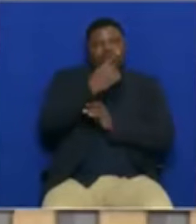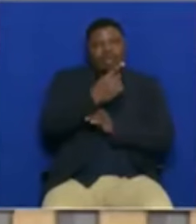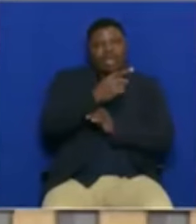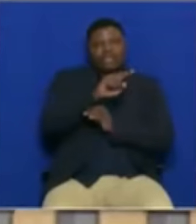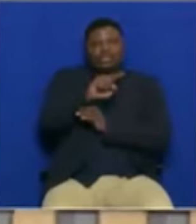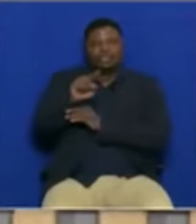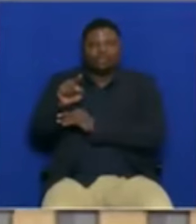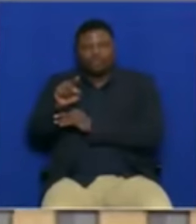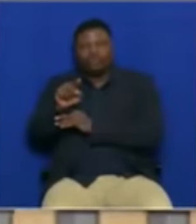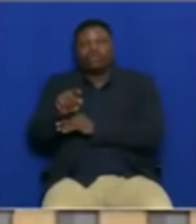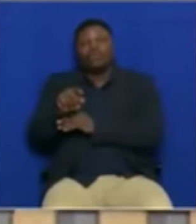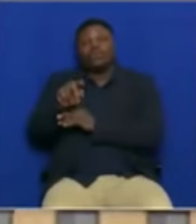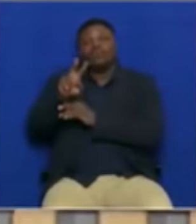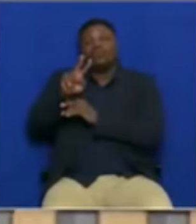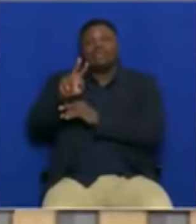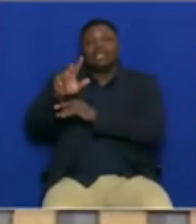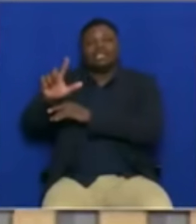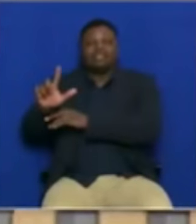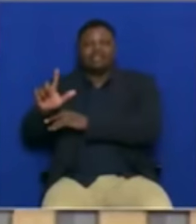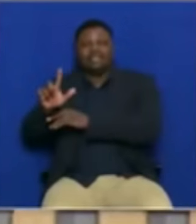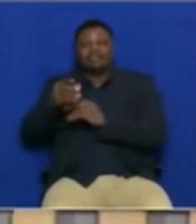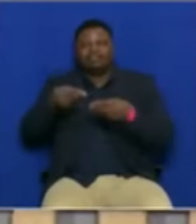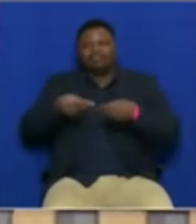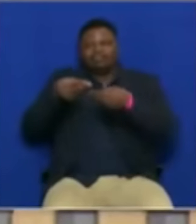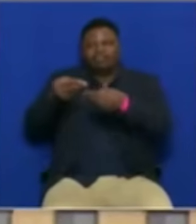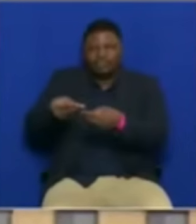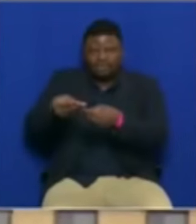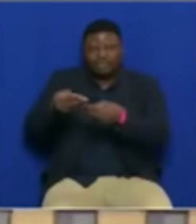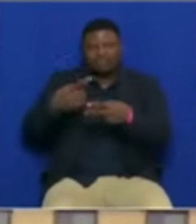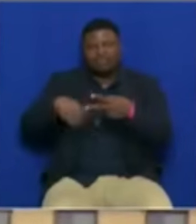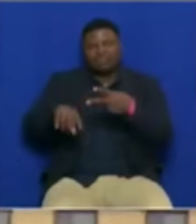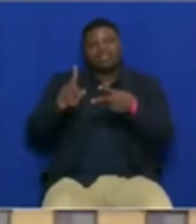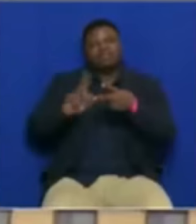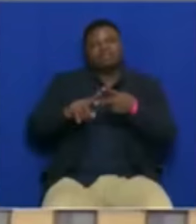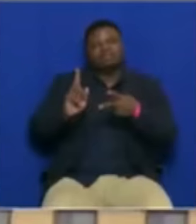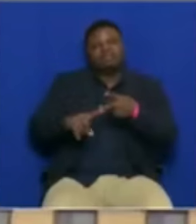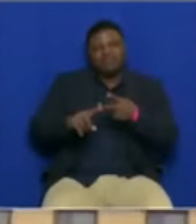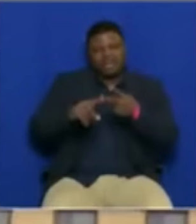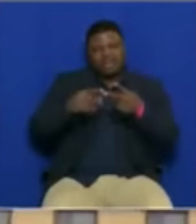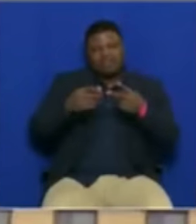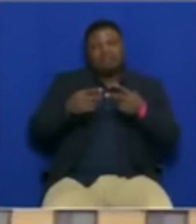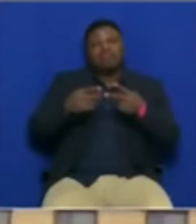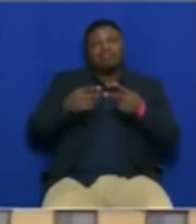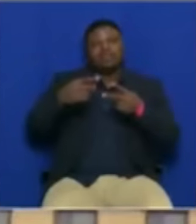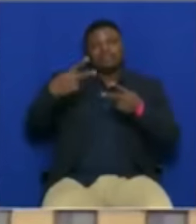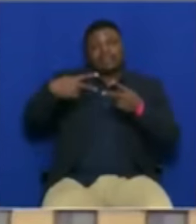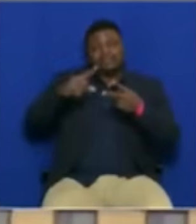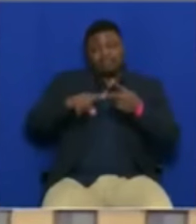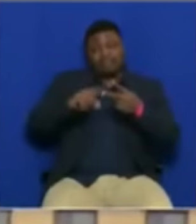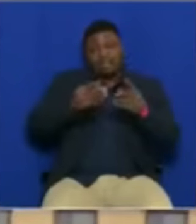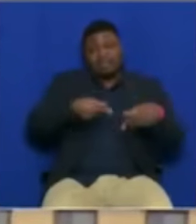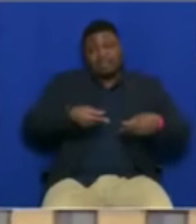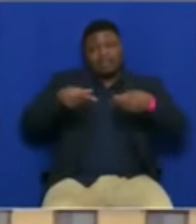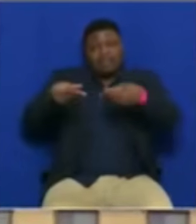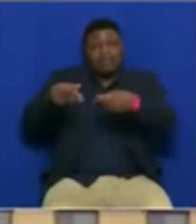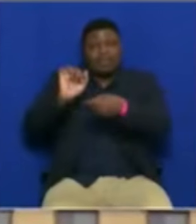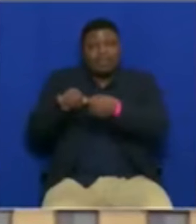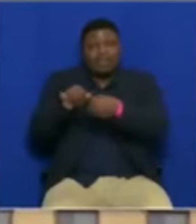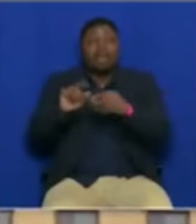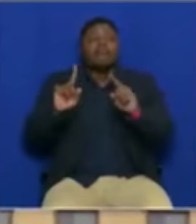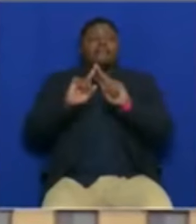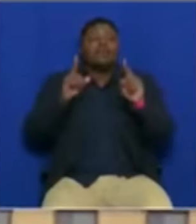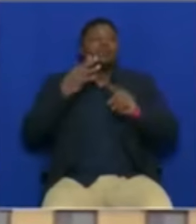at court. And then we had a second disclosure. So when we copied the bundles for